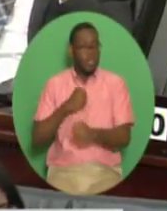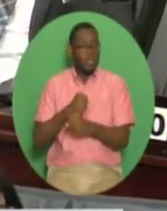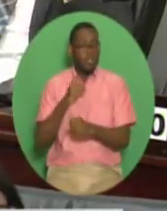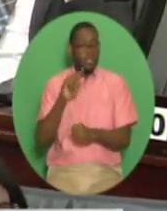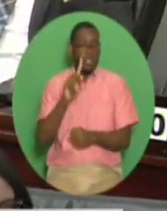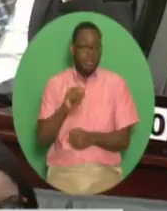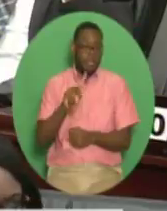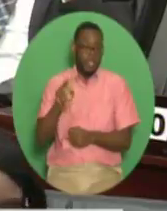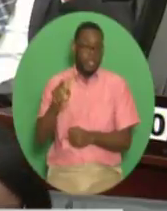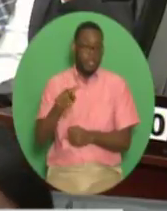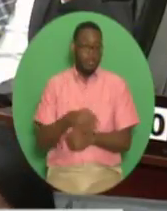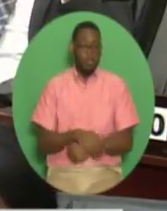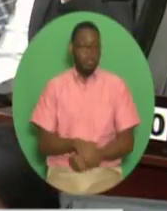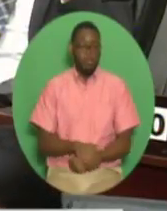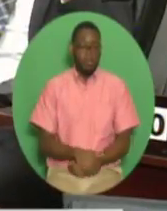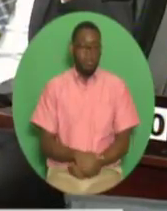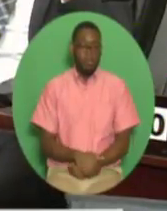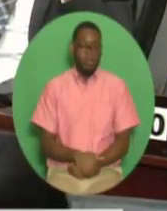vocational education.